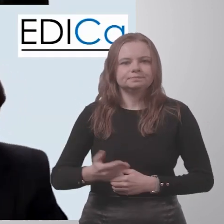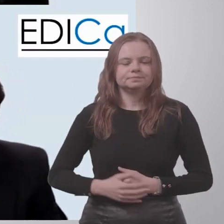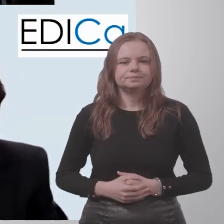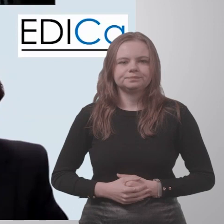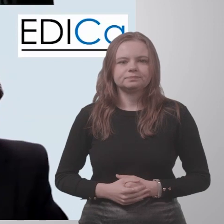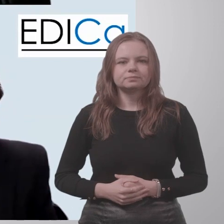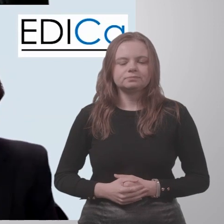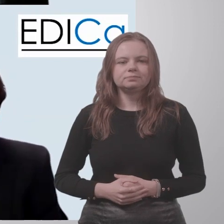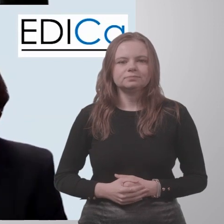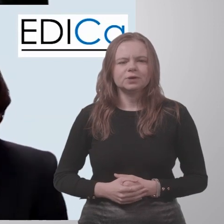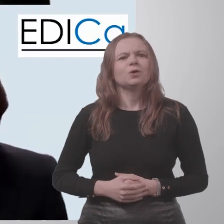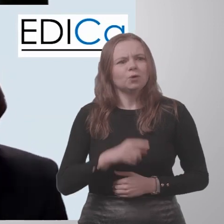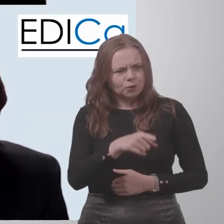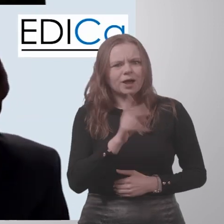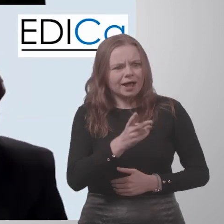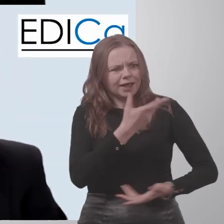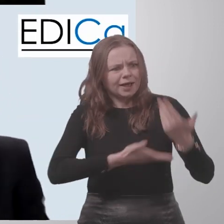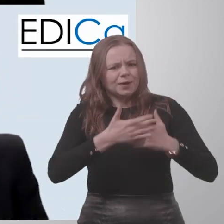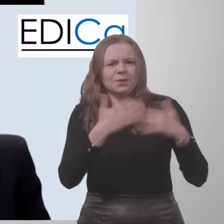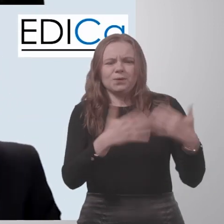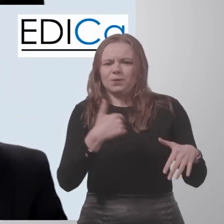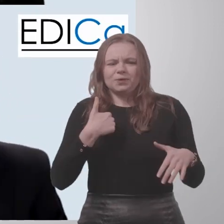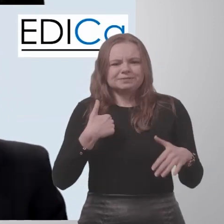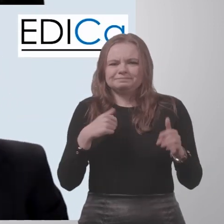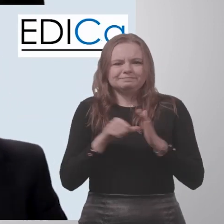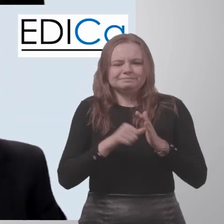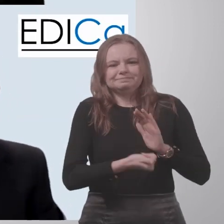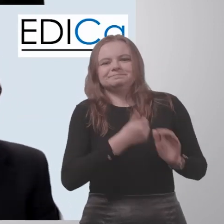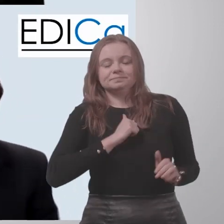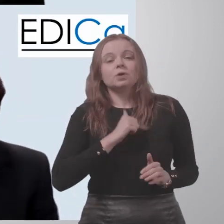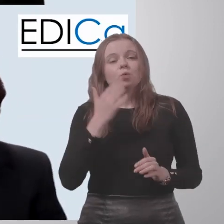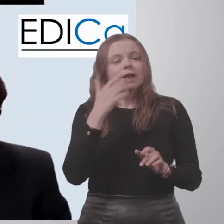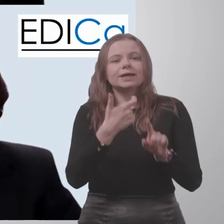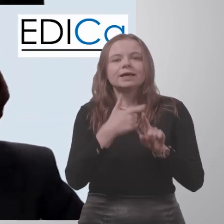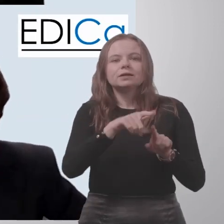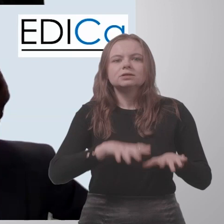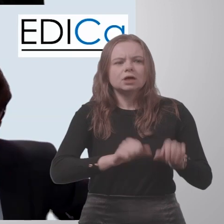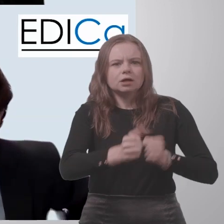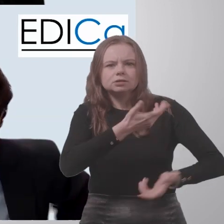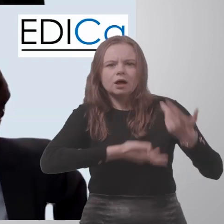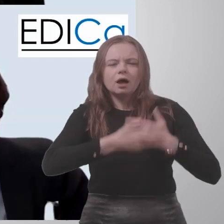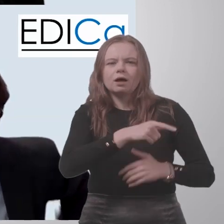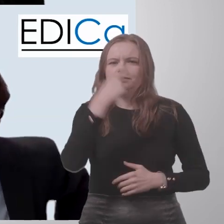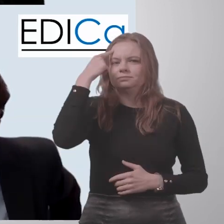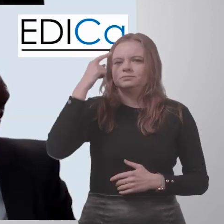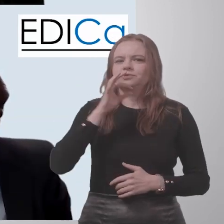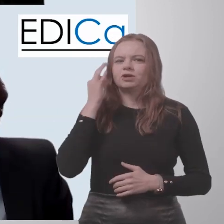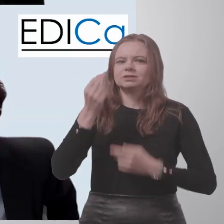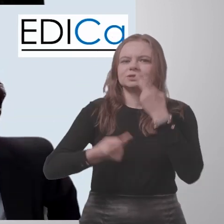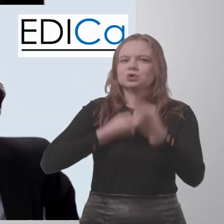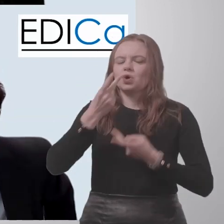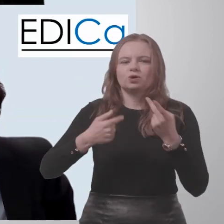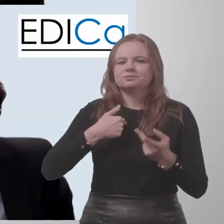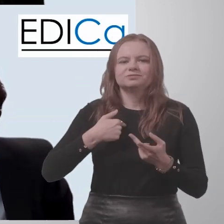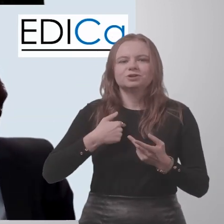Yeah, another tough one to follow. When Kate started, it did make me think of, you know, the song, the saying, "Je ne regrette